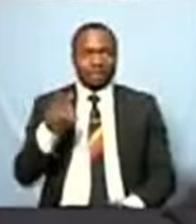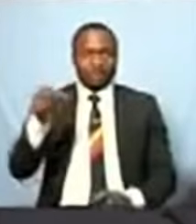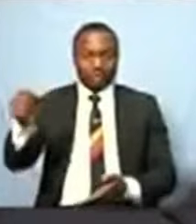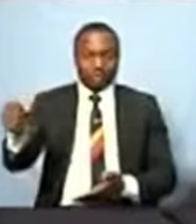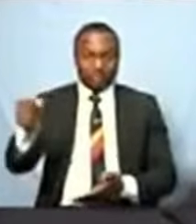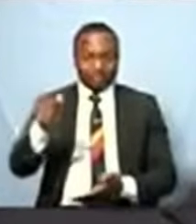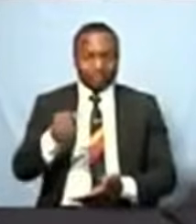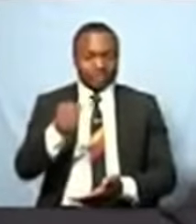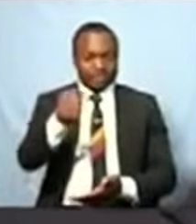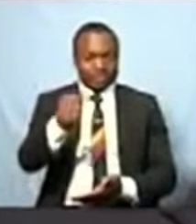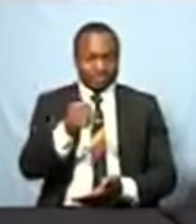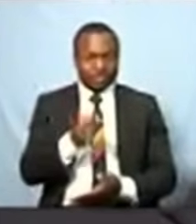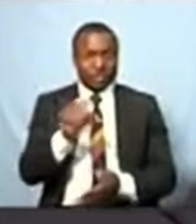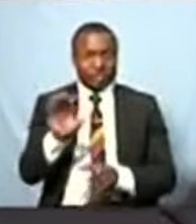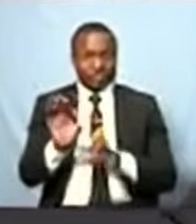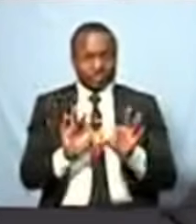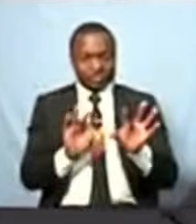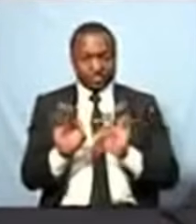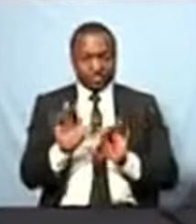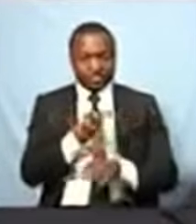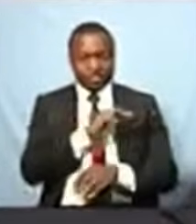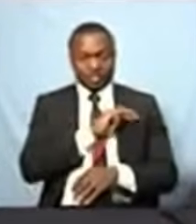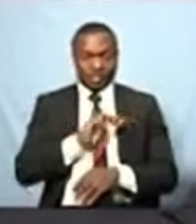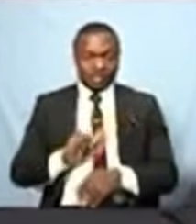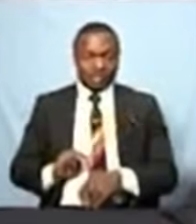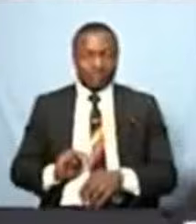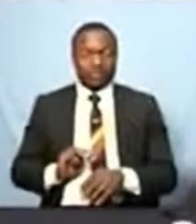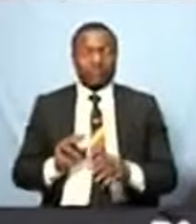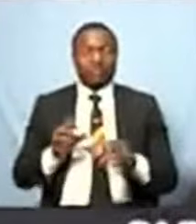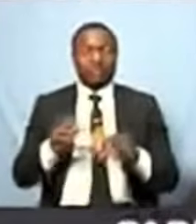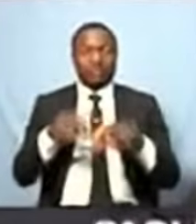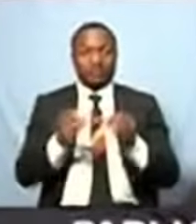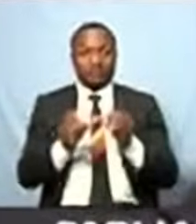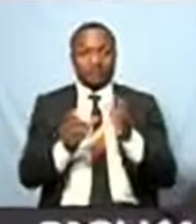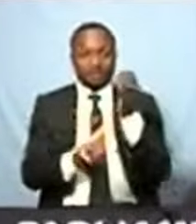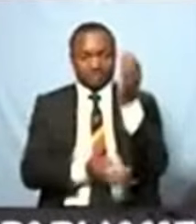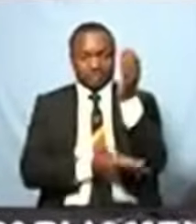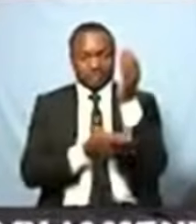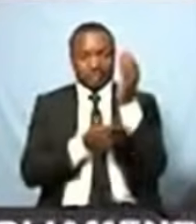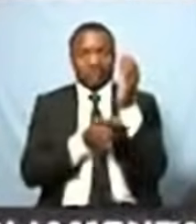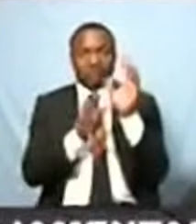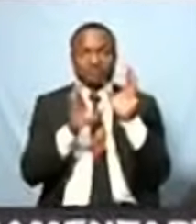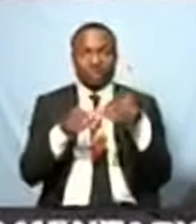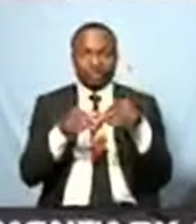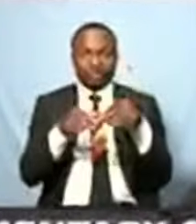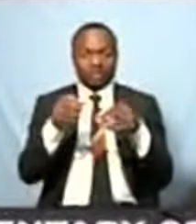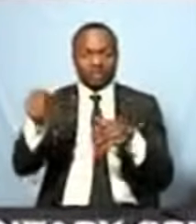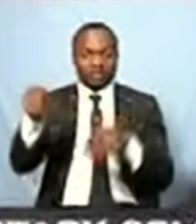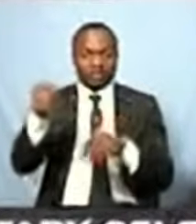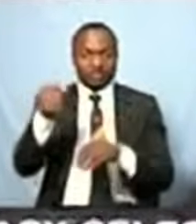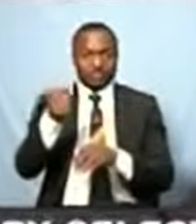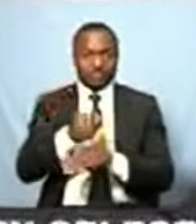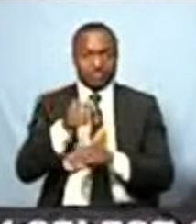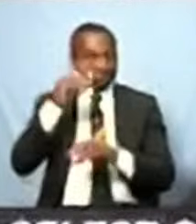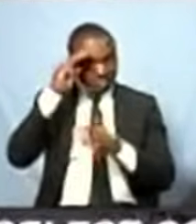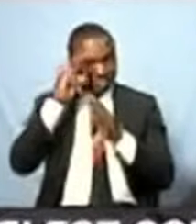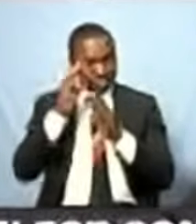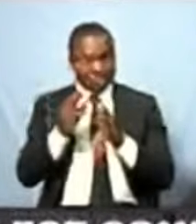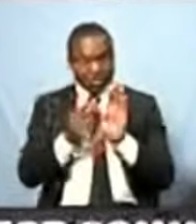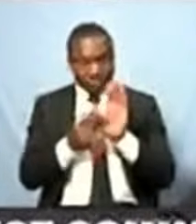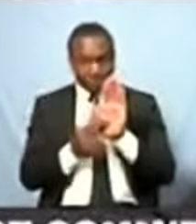nominate selected members of the Constituency Development Fund Committee to be appointed by the Minister as